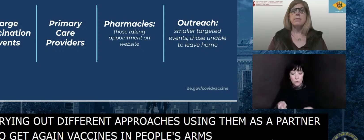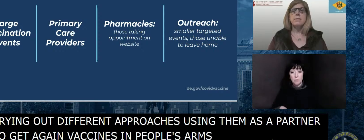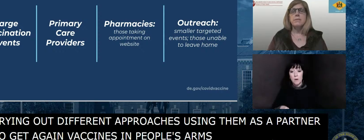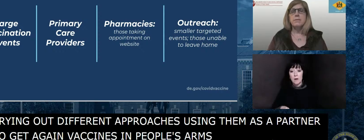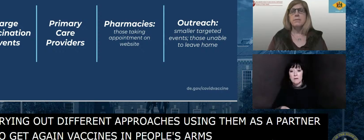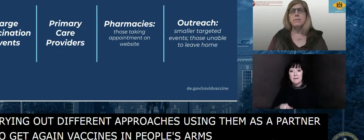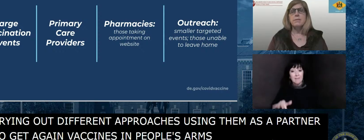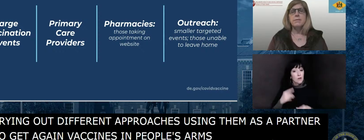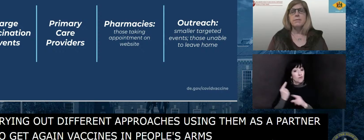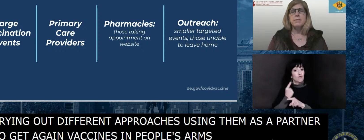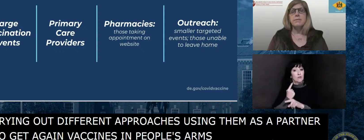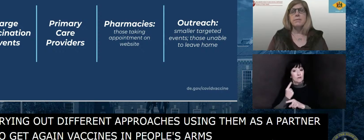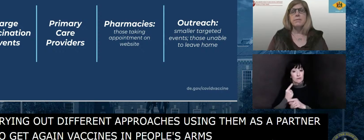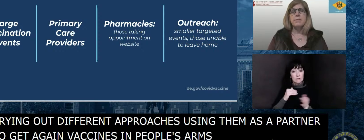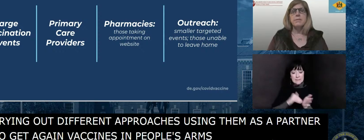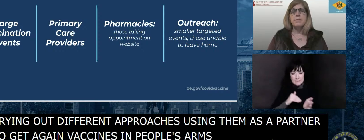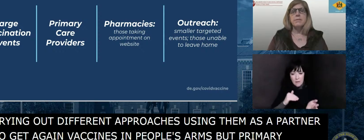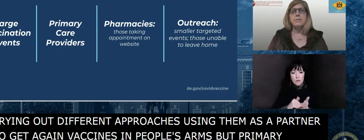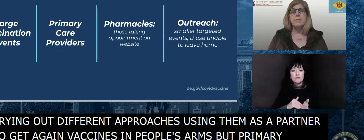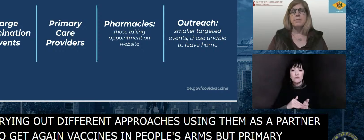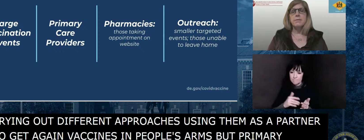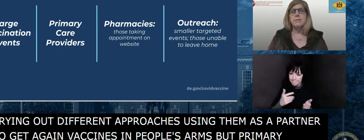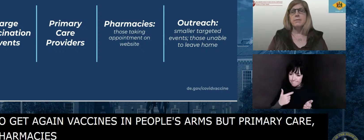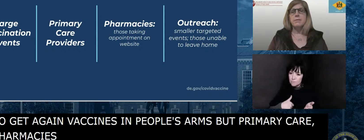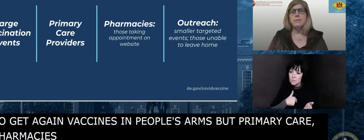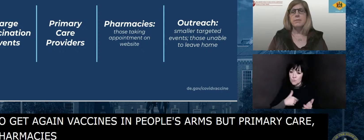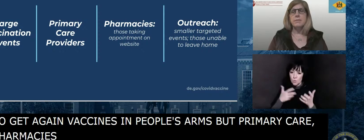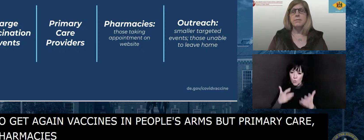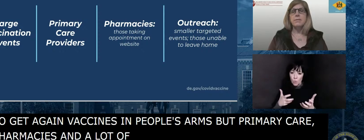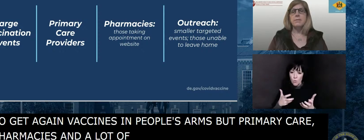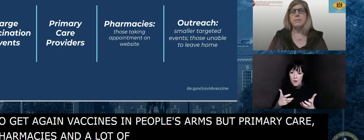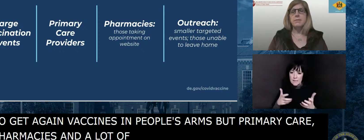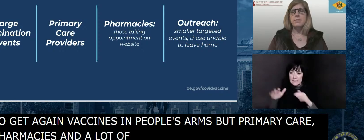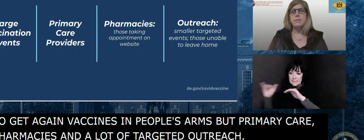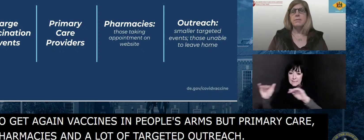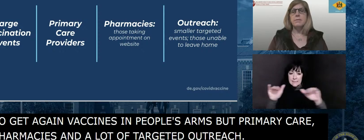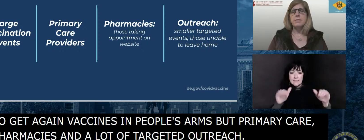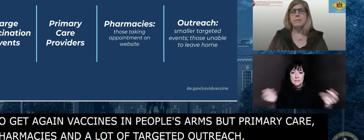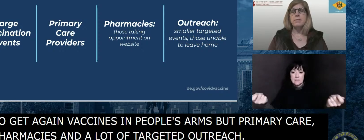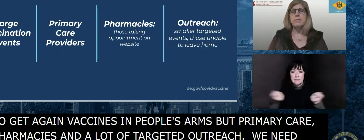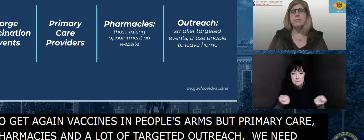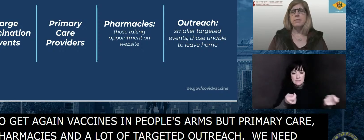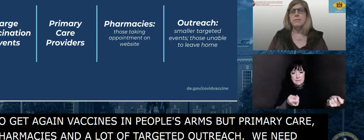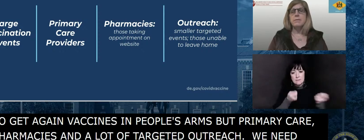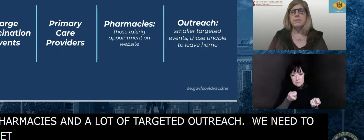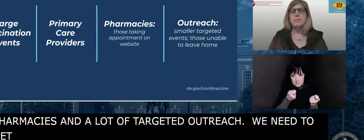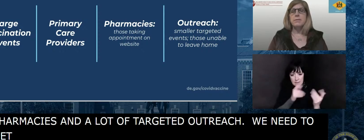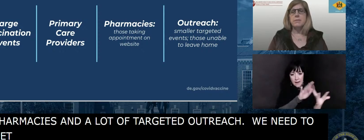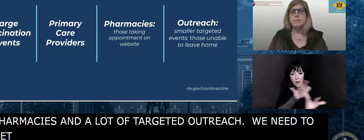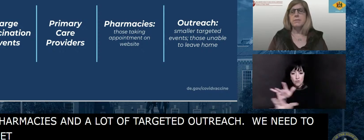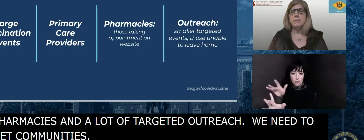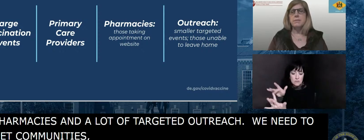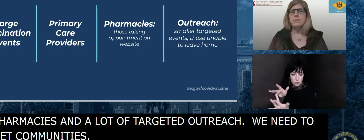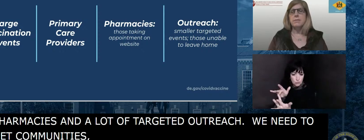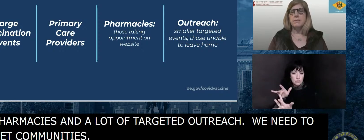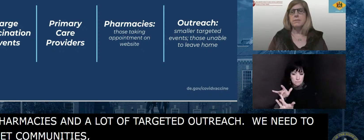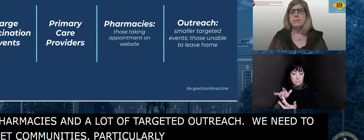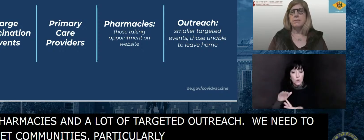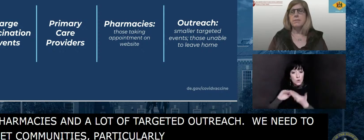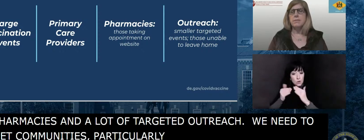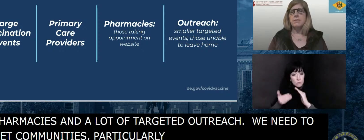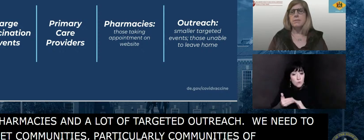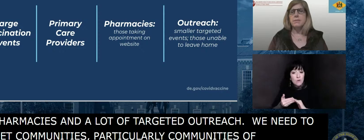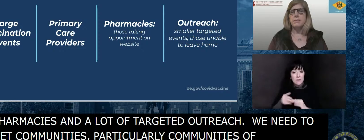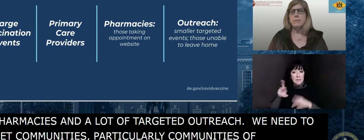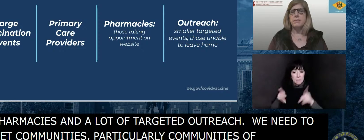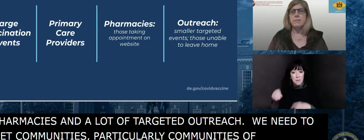and a lot of targeted outreach. We really need to get communities, particularly communities of color across our state, that we have not been